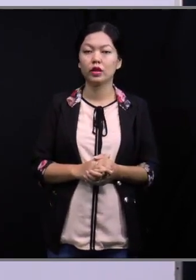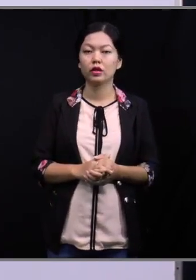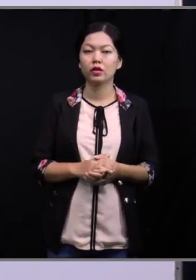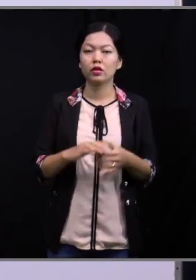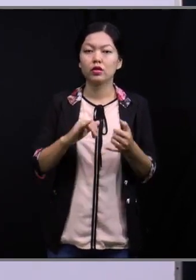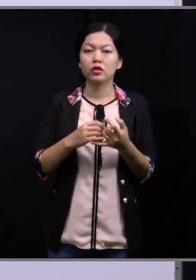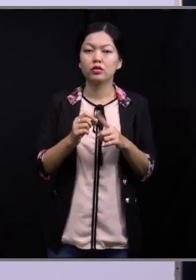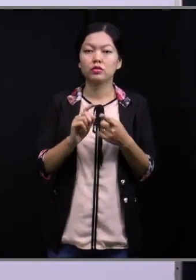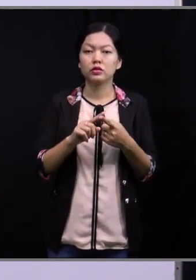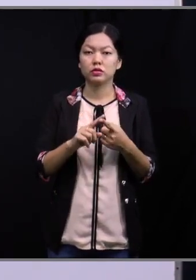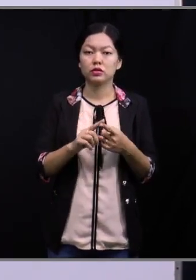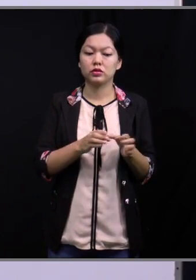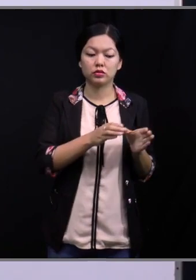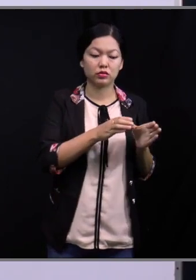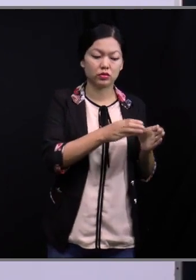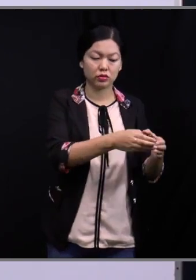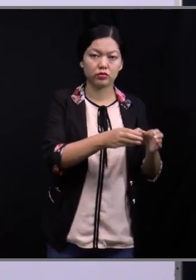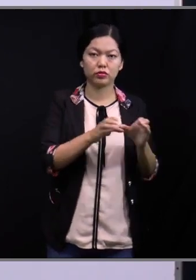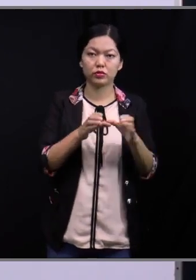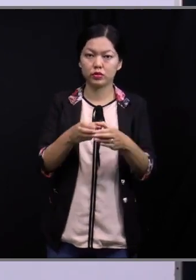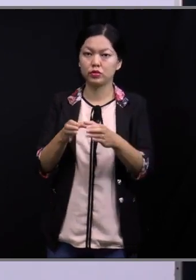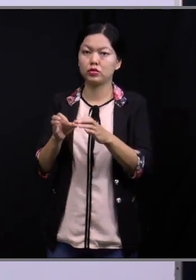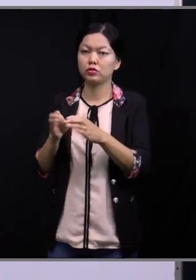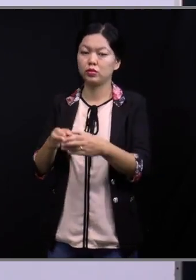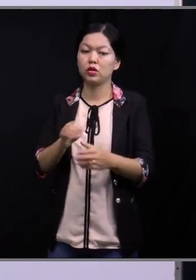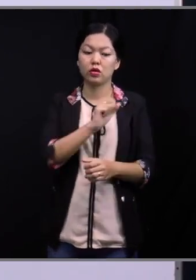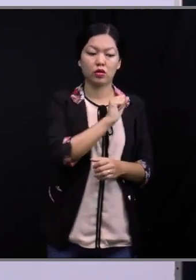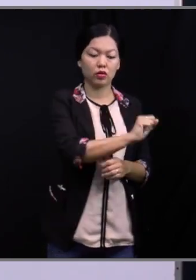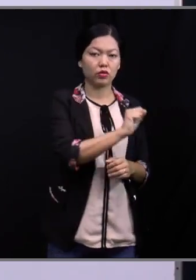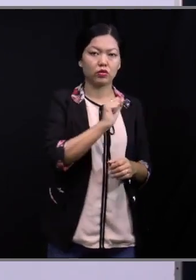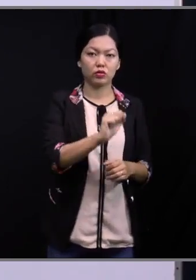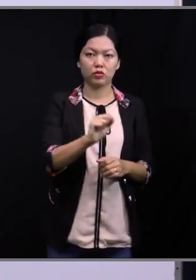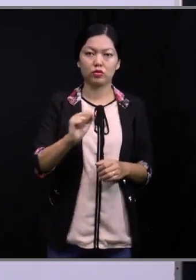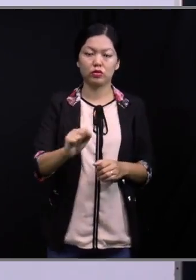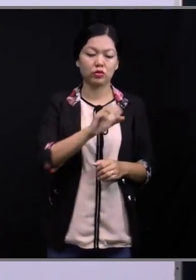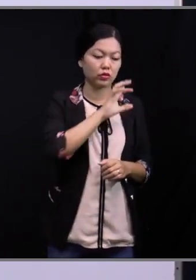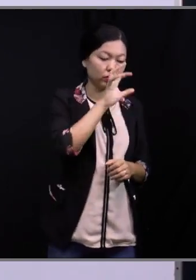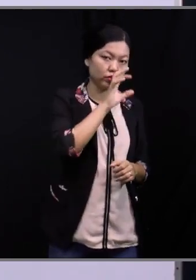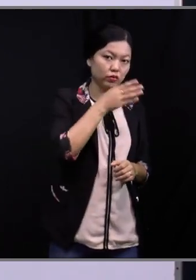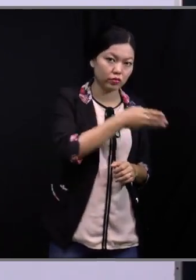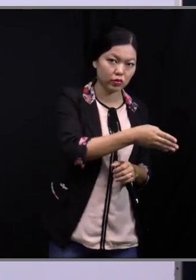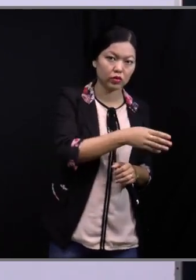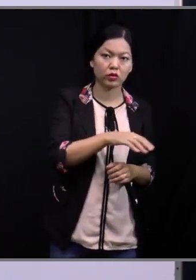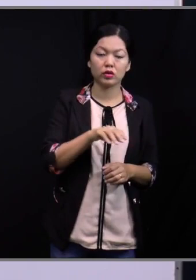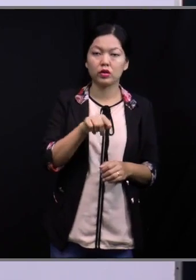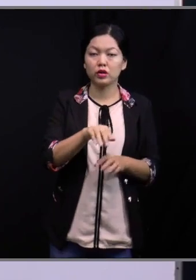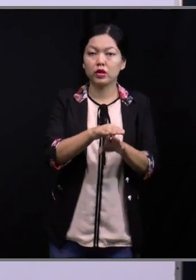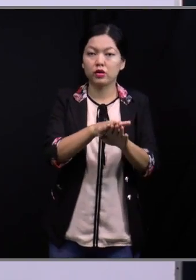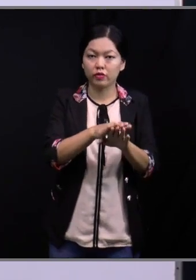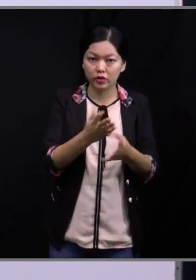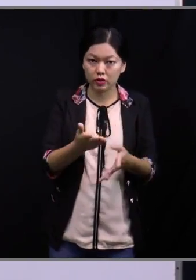species consist of individuals which can interbreed among themselves, and these members which constitute a species, they